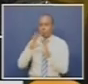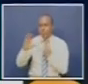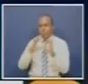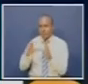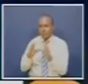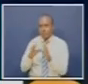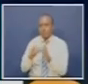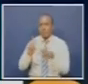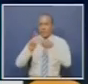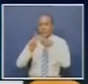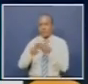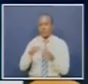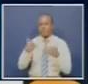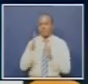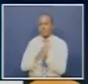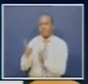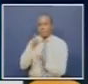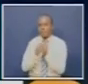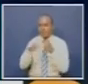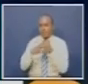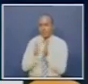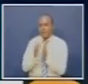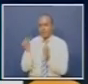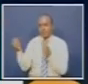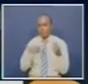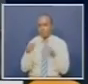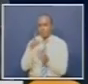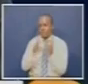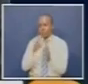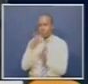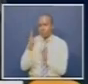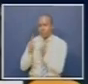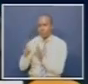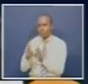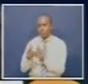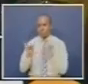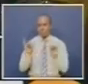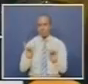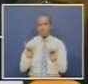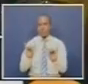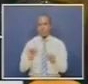Have your say. The hashtag is Game Plan 2017, and text us on 22422. We're back after this break.